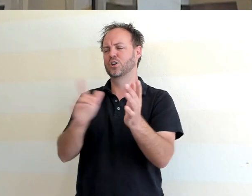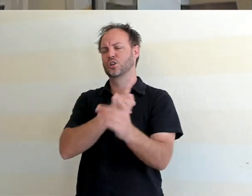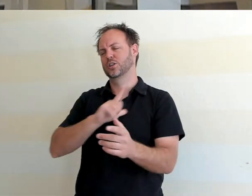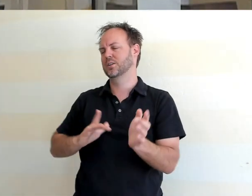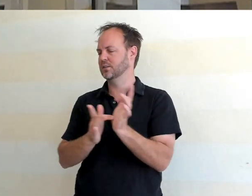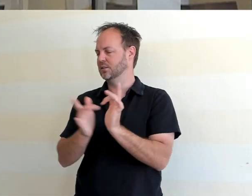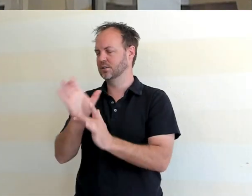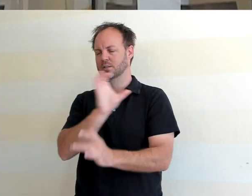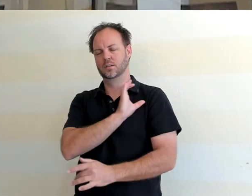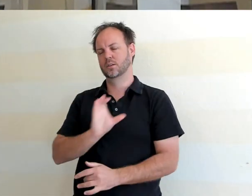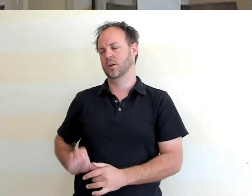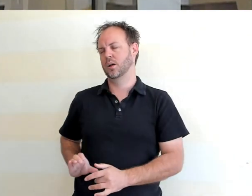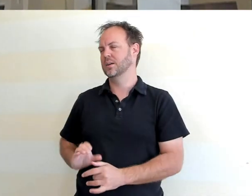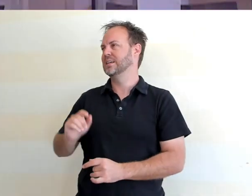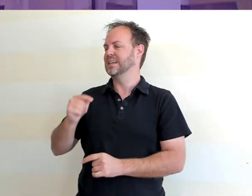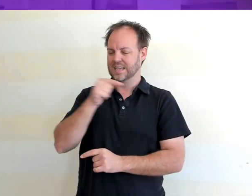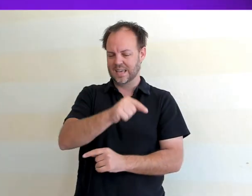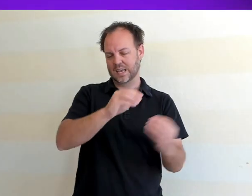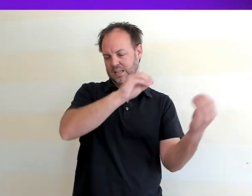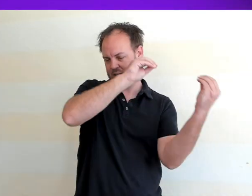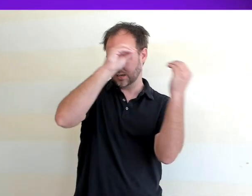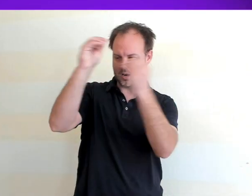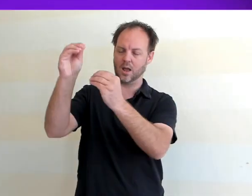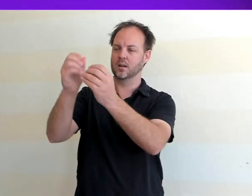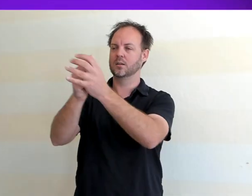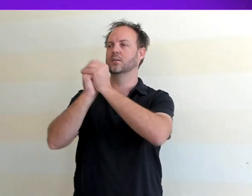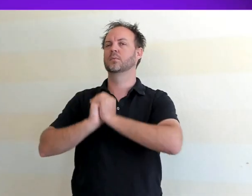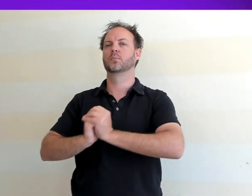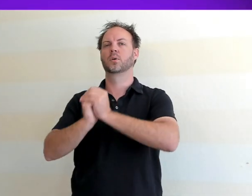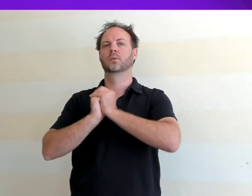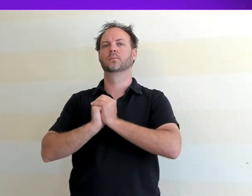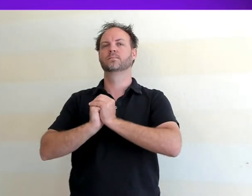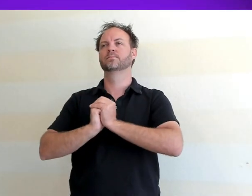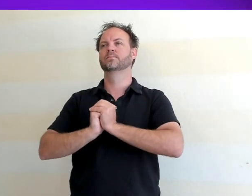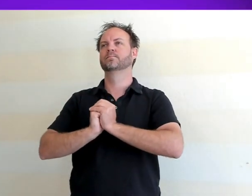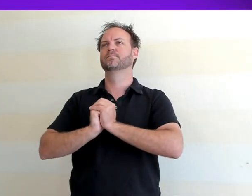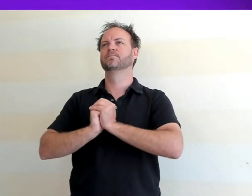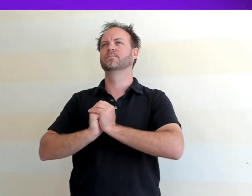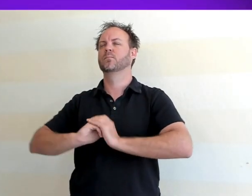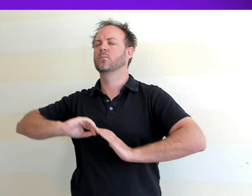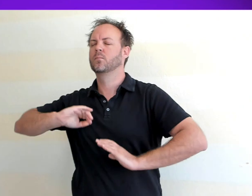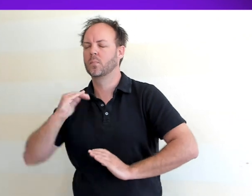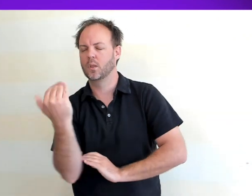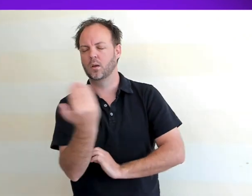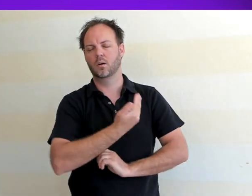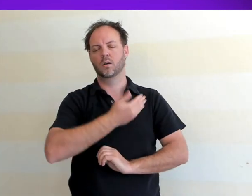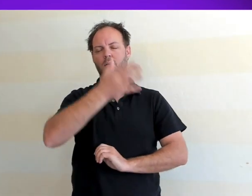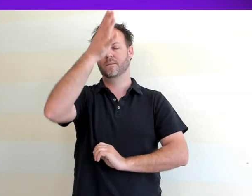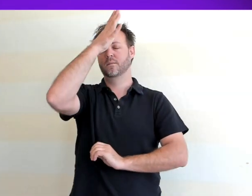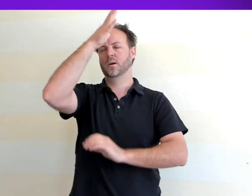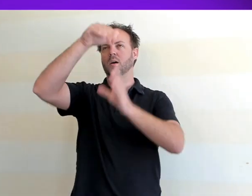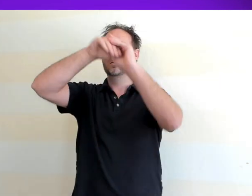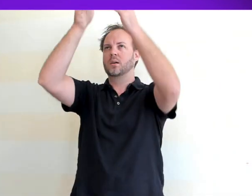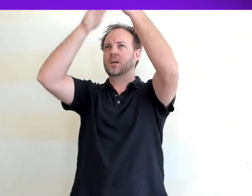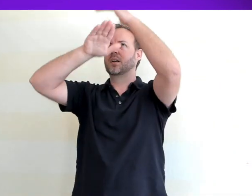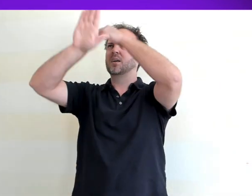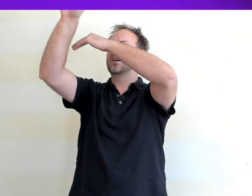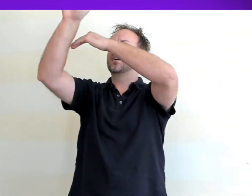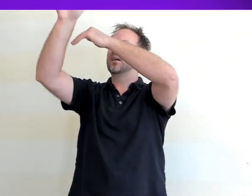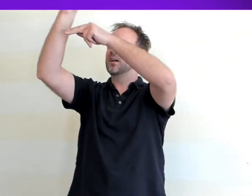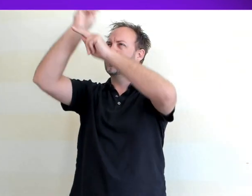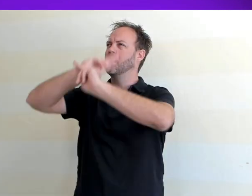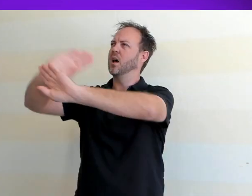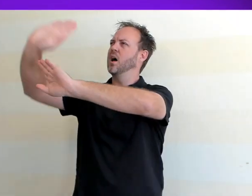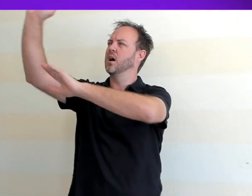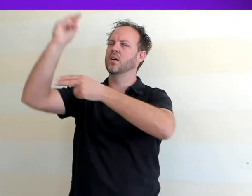Christ, who has taught us to pray. Our Father, who art in heaven, hallowed